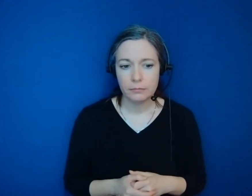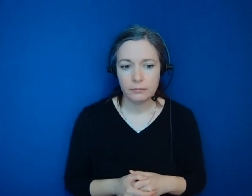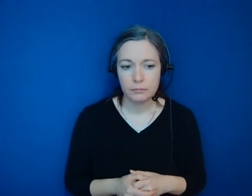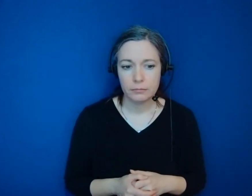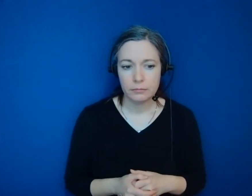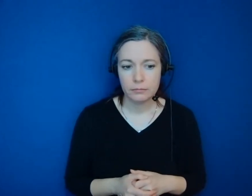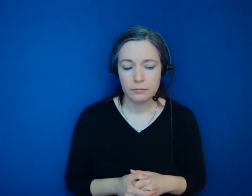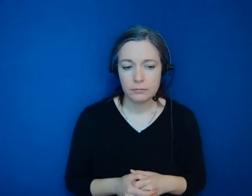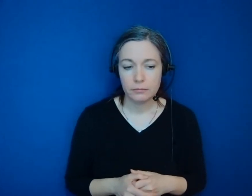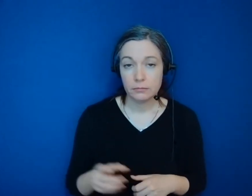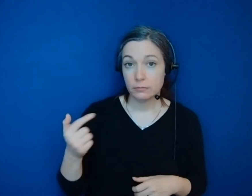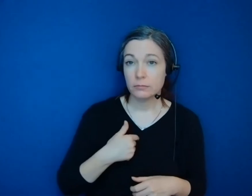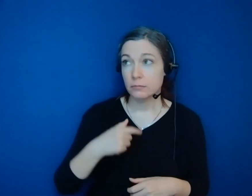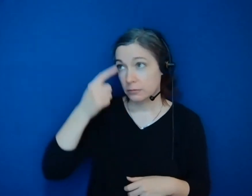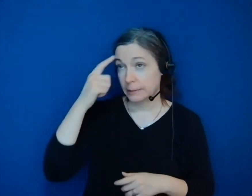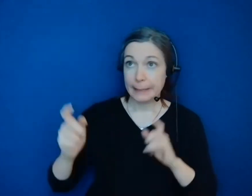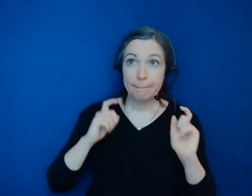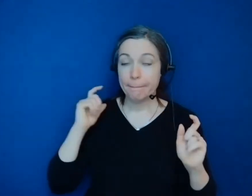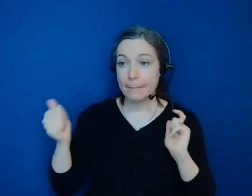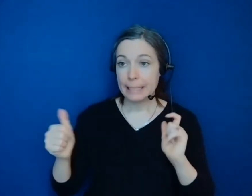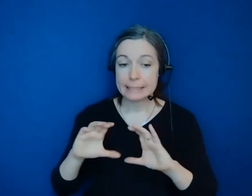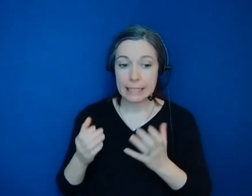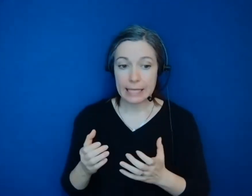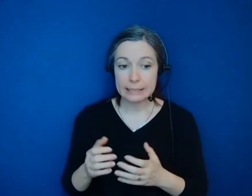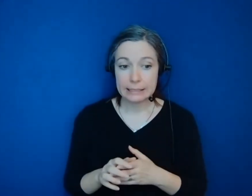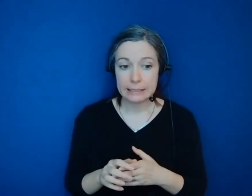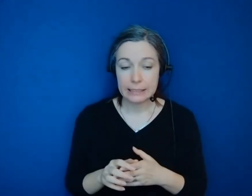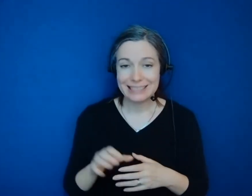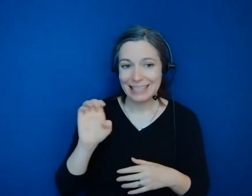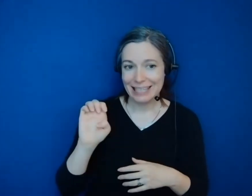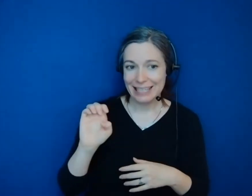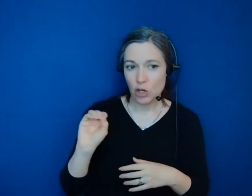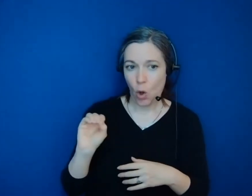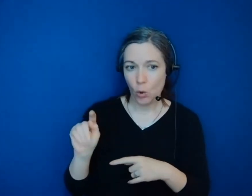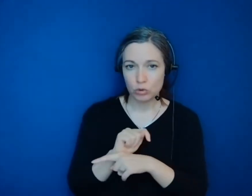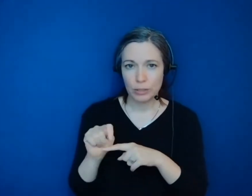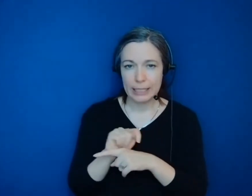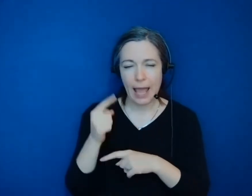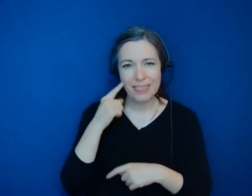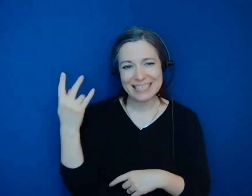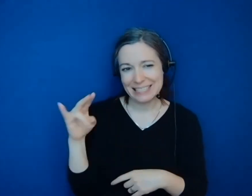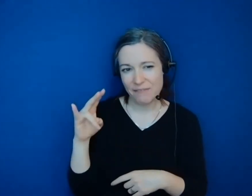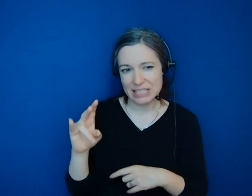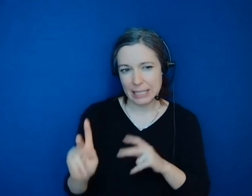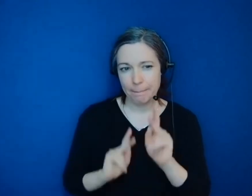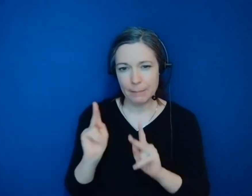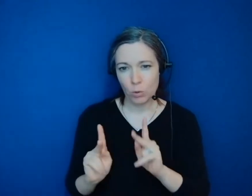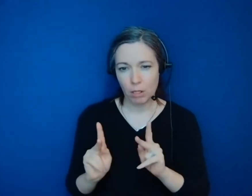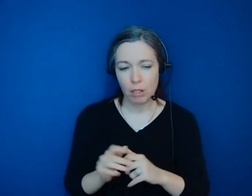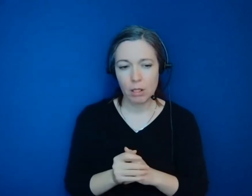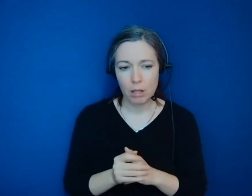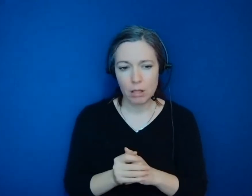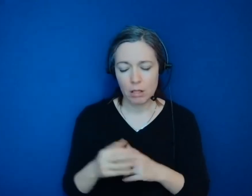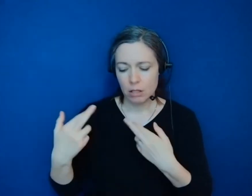For me, I think my largest class is your training and there's like 17 people. And the